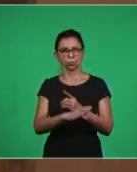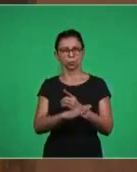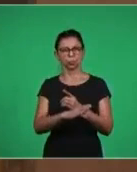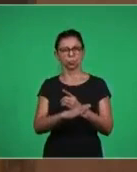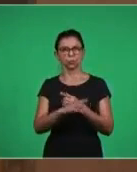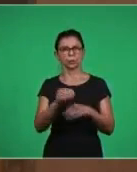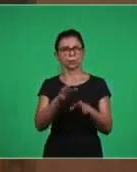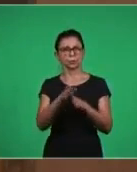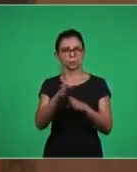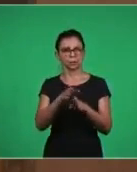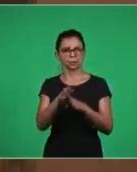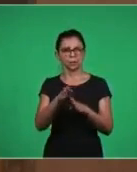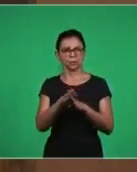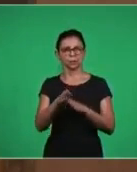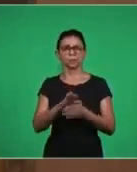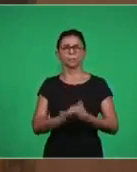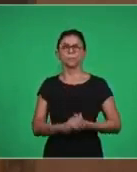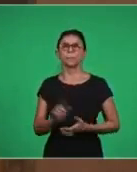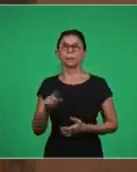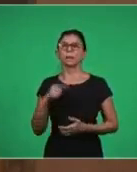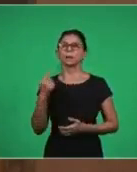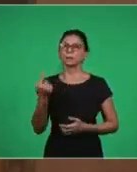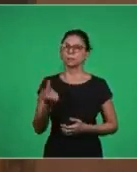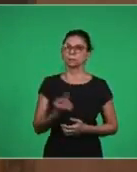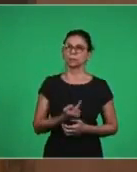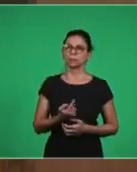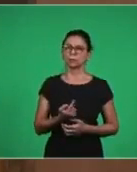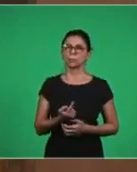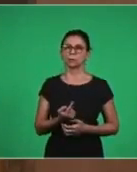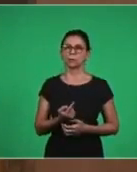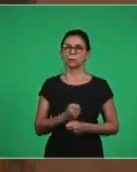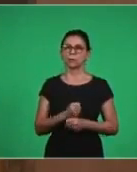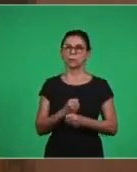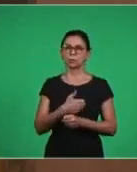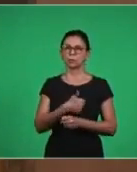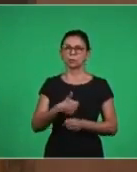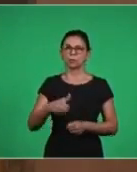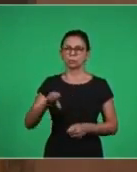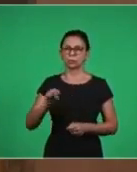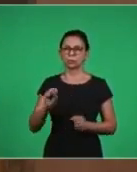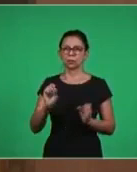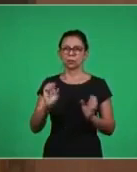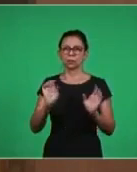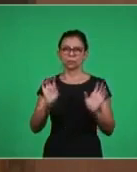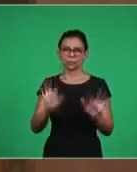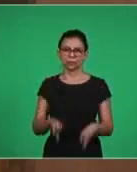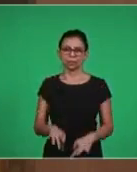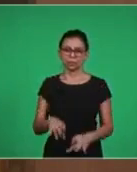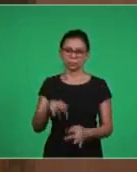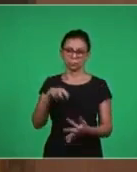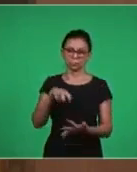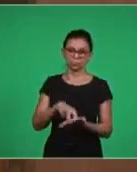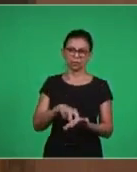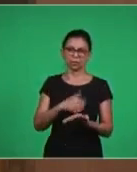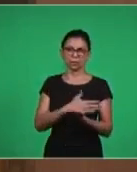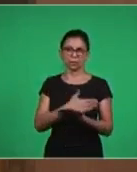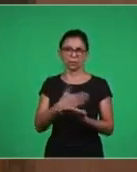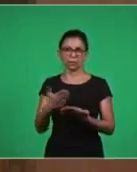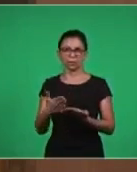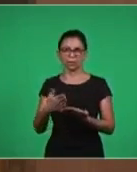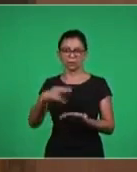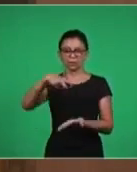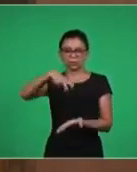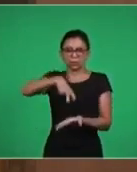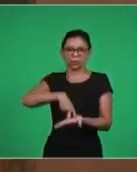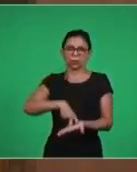Instruction and what is necessary. We are going to finish the year kneeling down so that we can begin kneeling